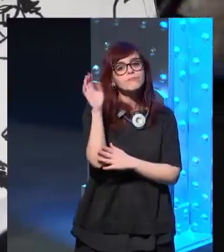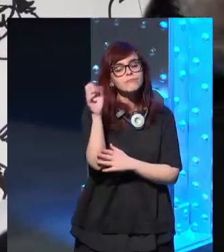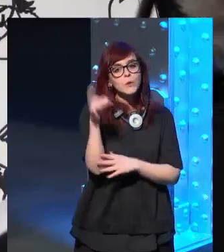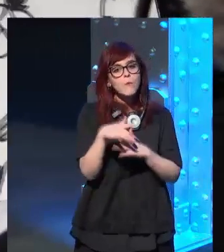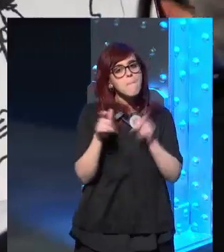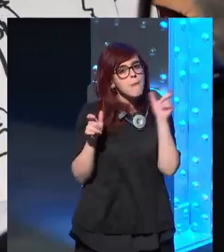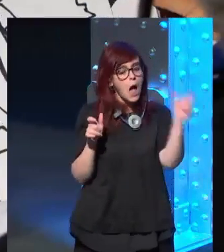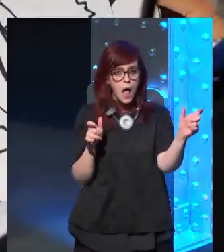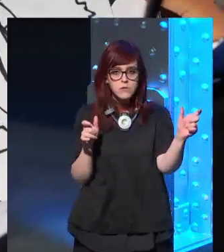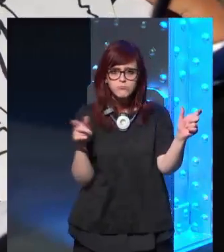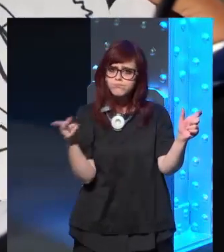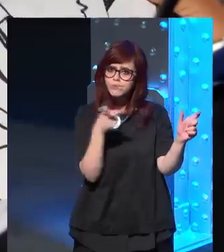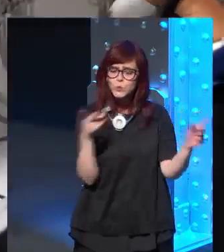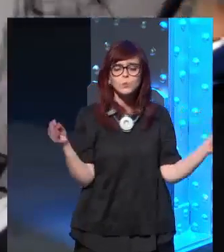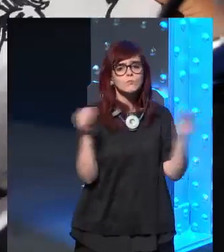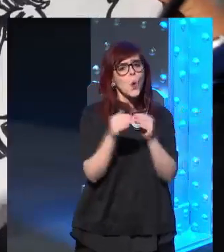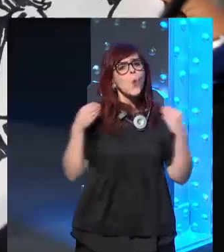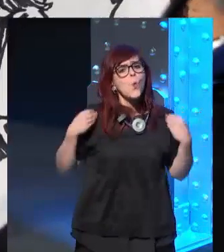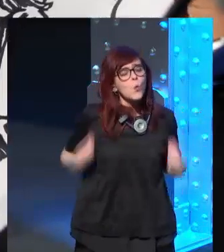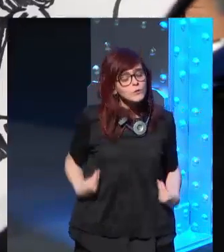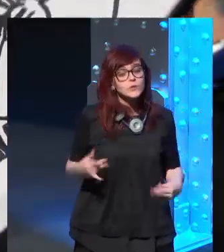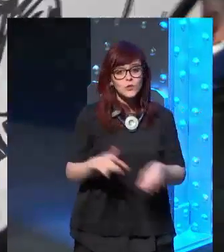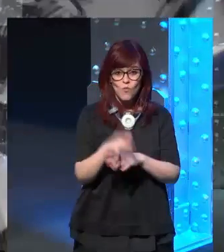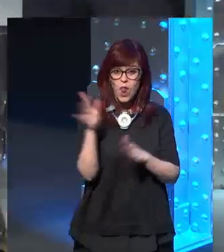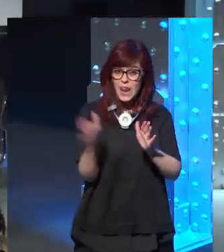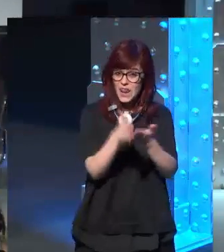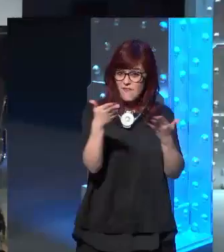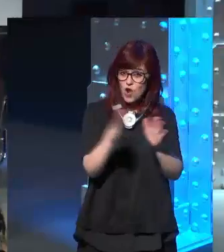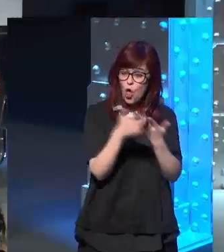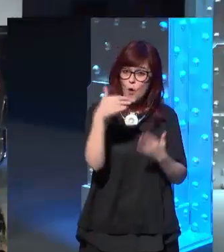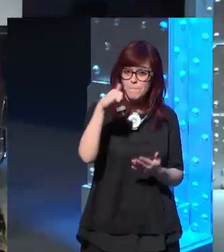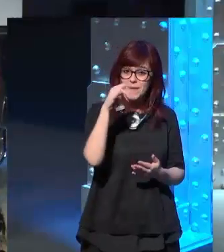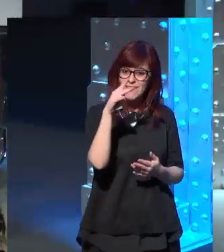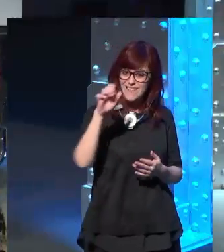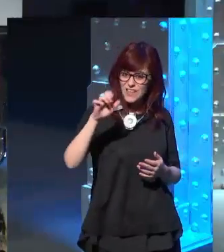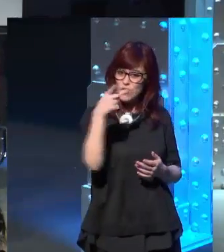There are words that you have used in your